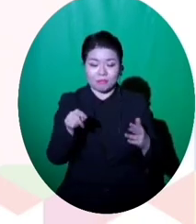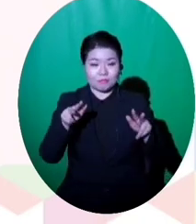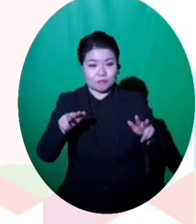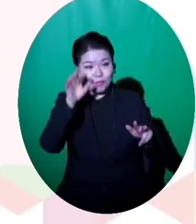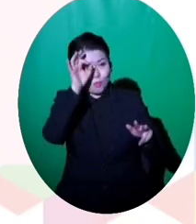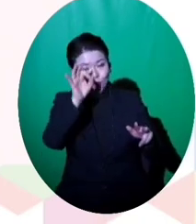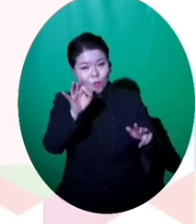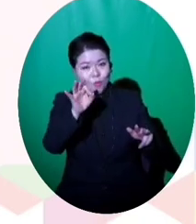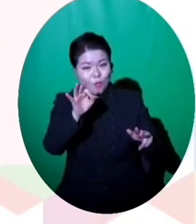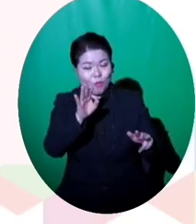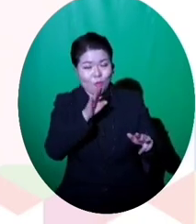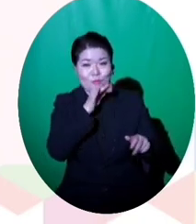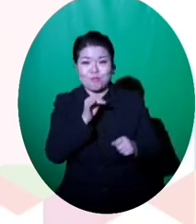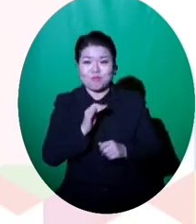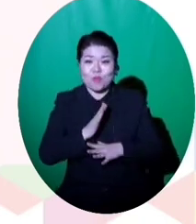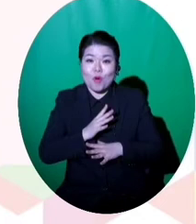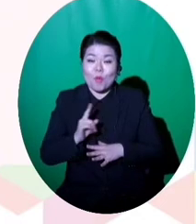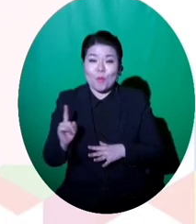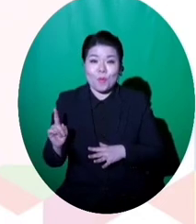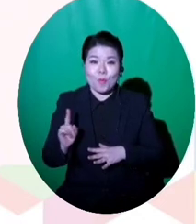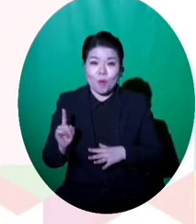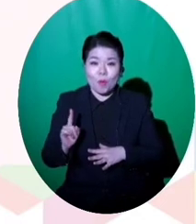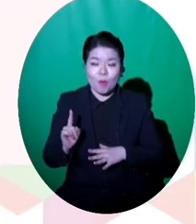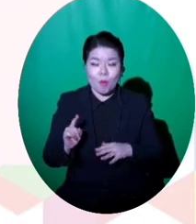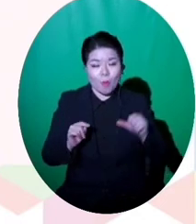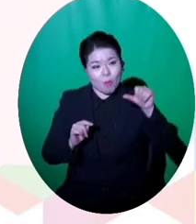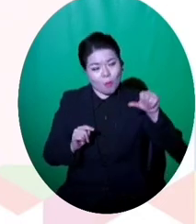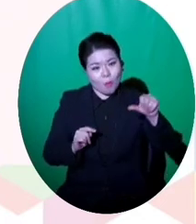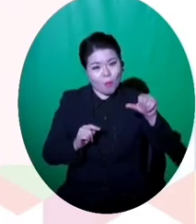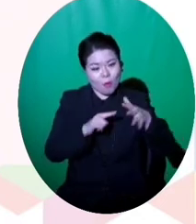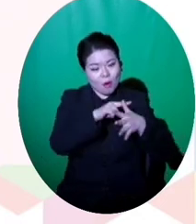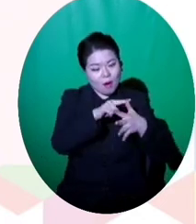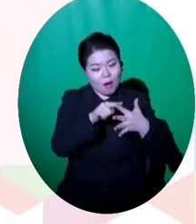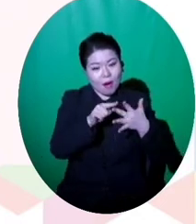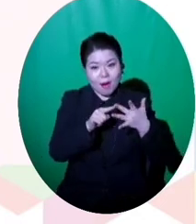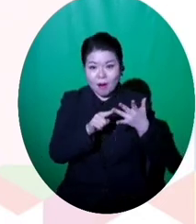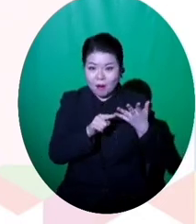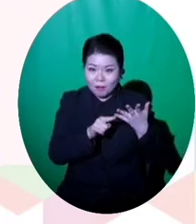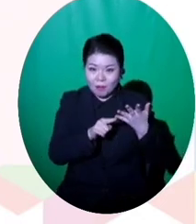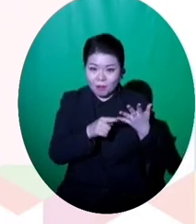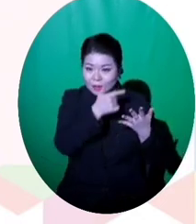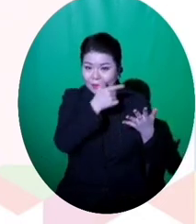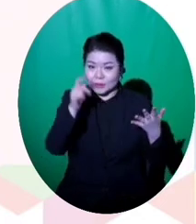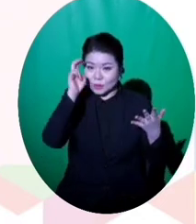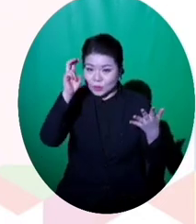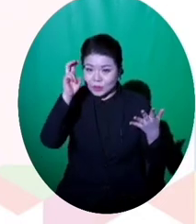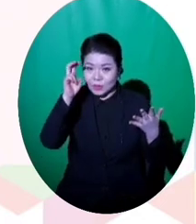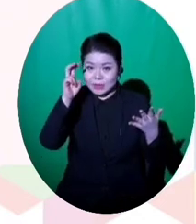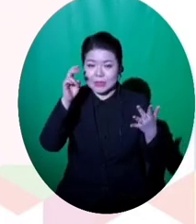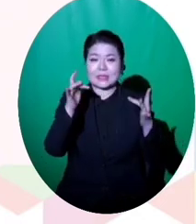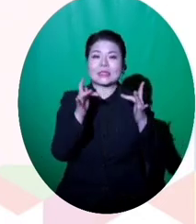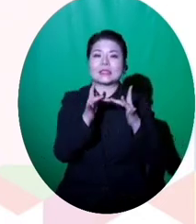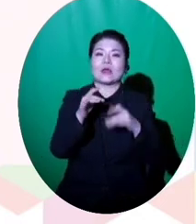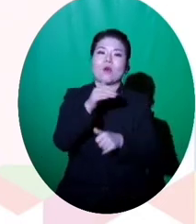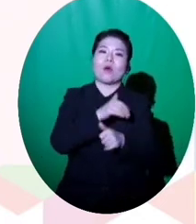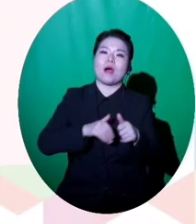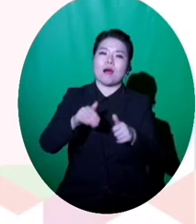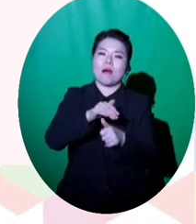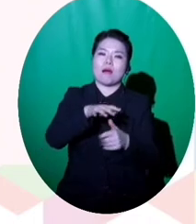had a much more optimistic view, or possibly a democratic view of how it could be used.